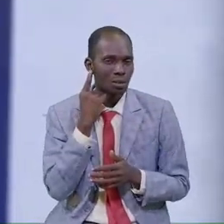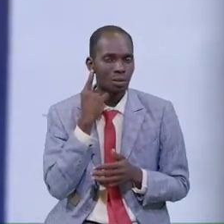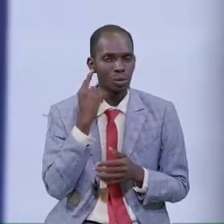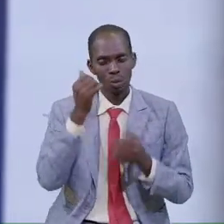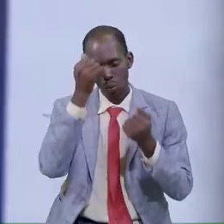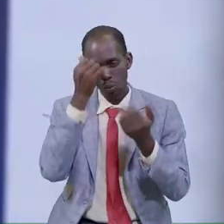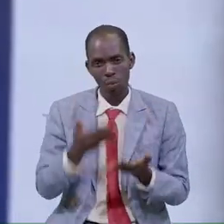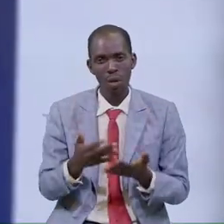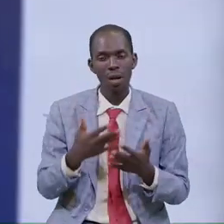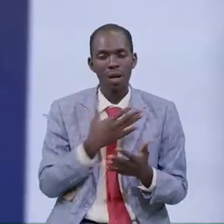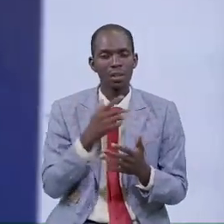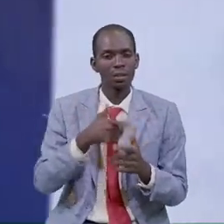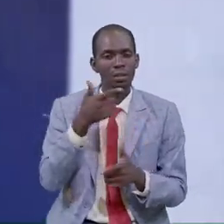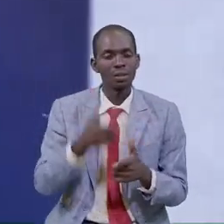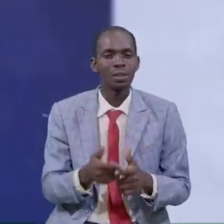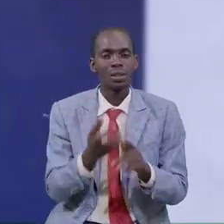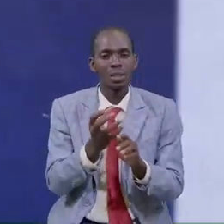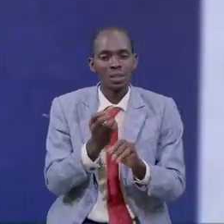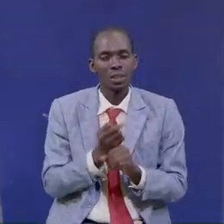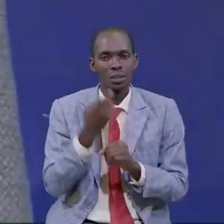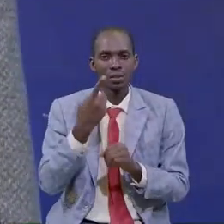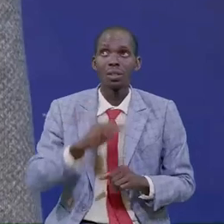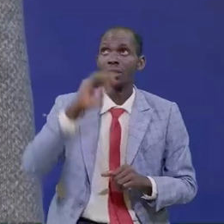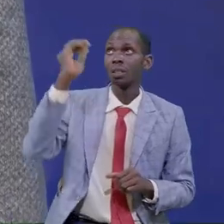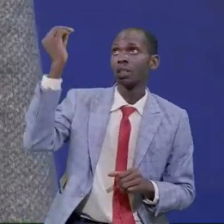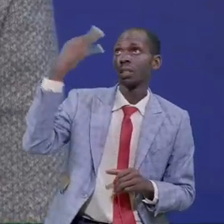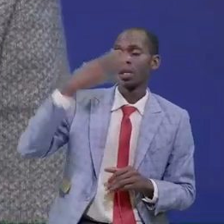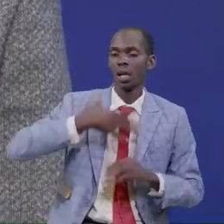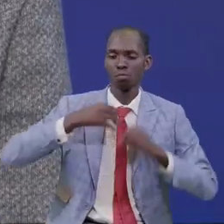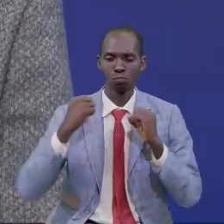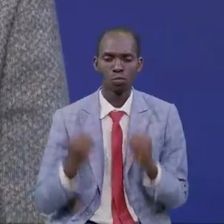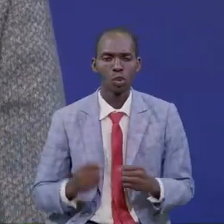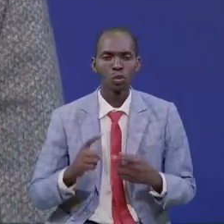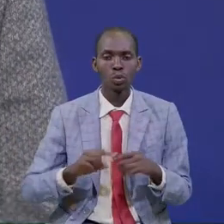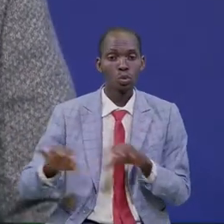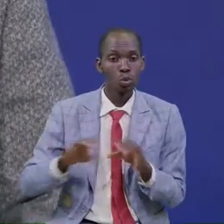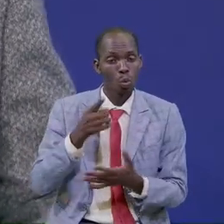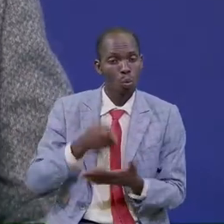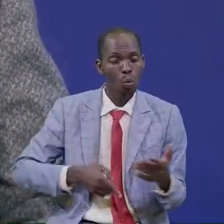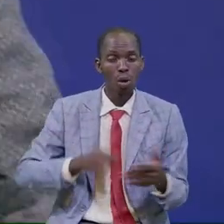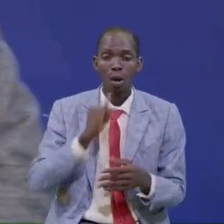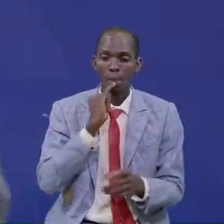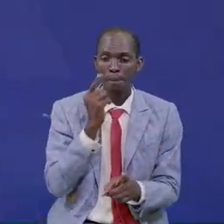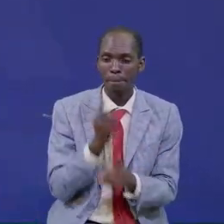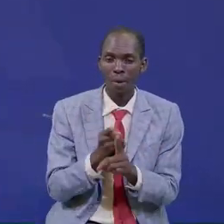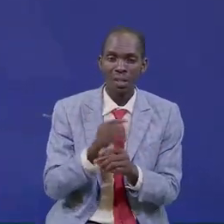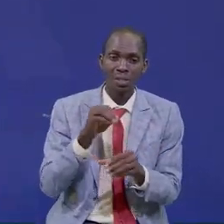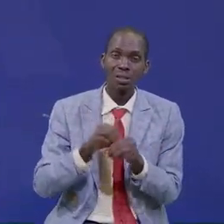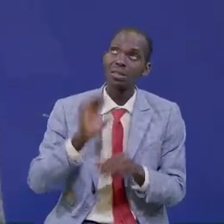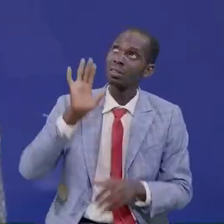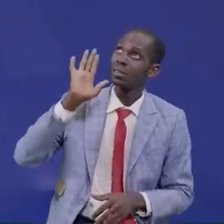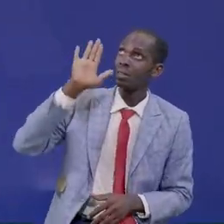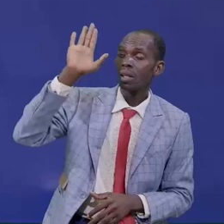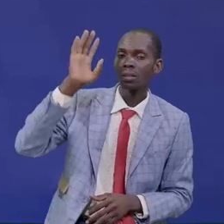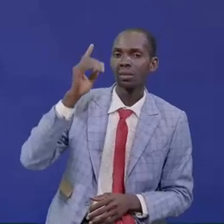receive the grace and the strength to do what is right in His sight. Reçois la grâce et la force pour faire ce qui lui